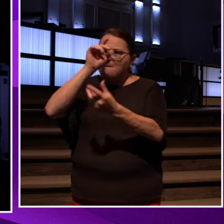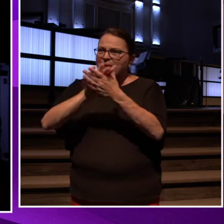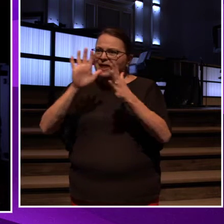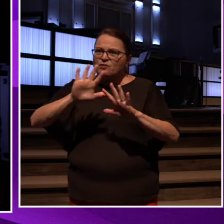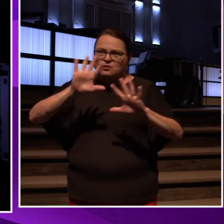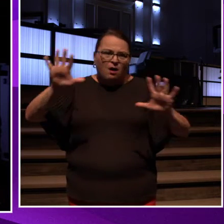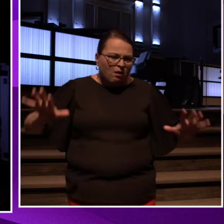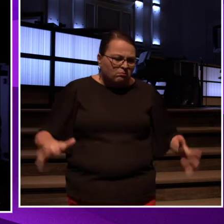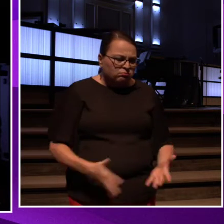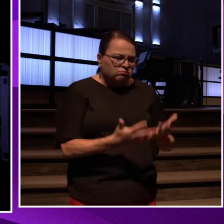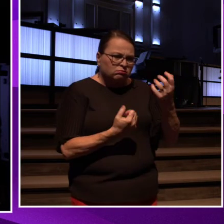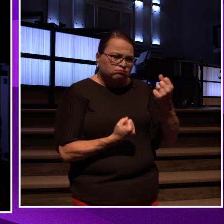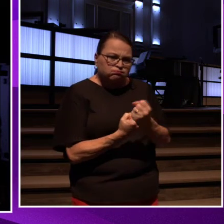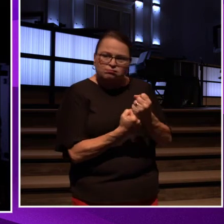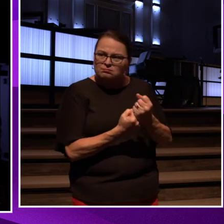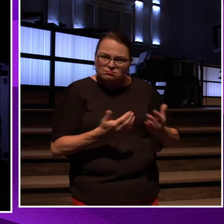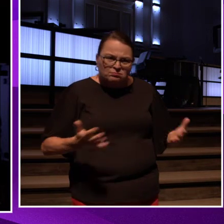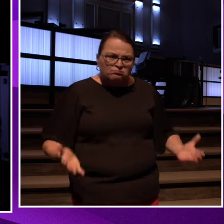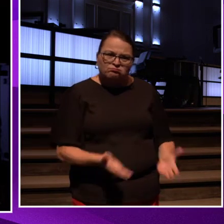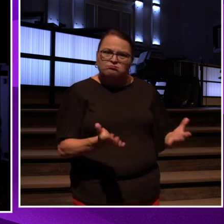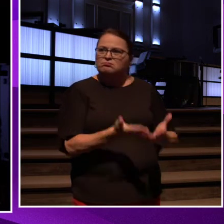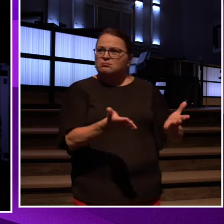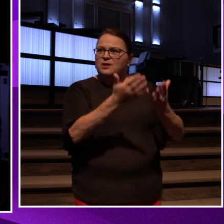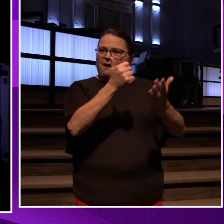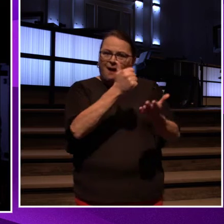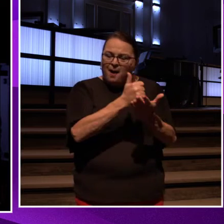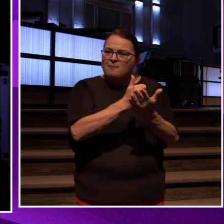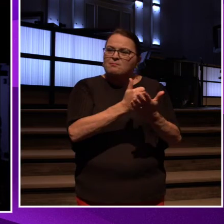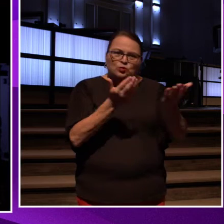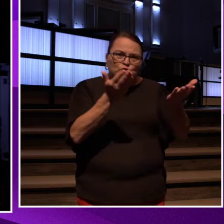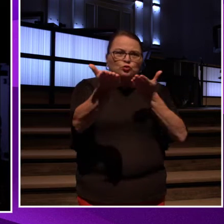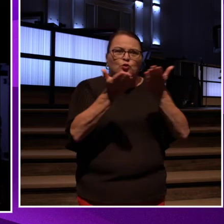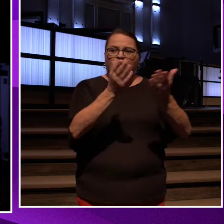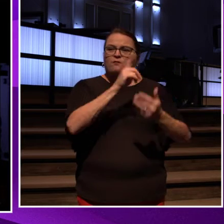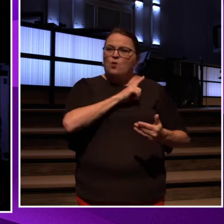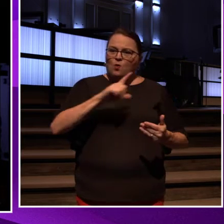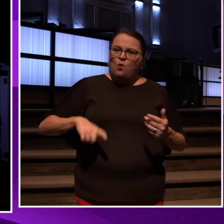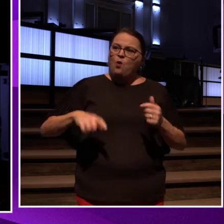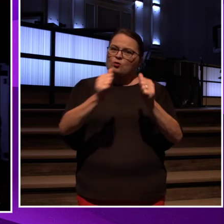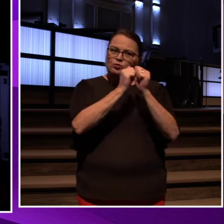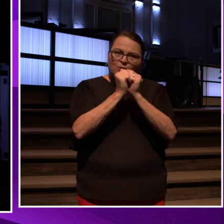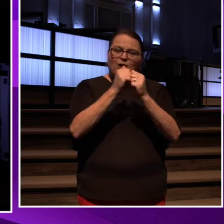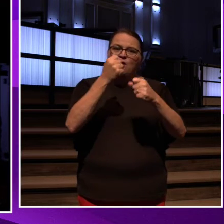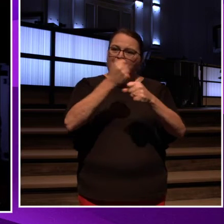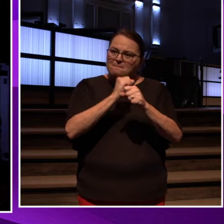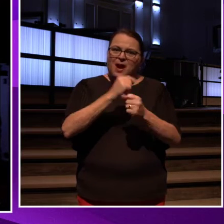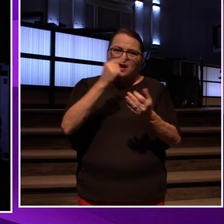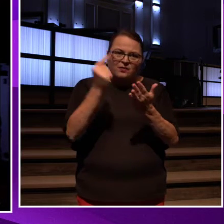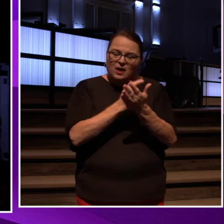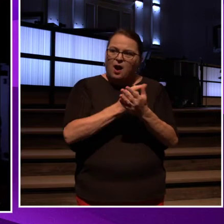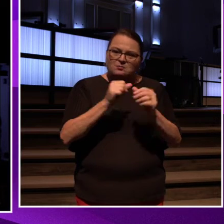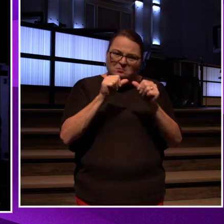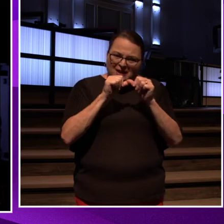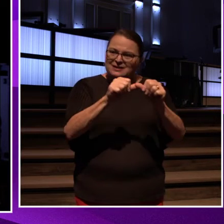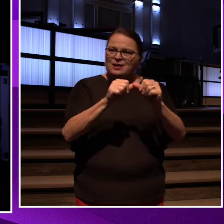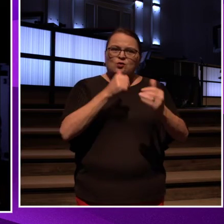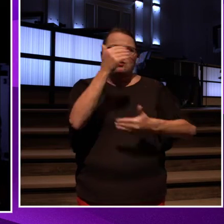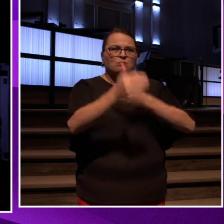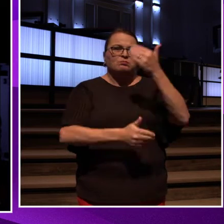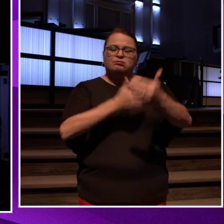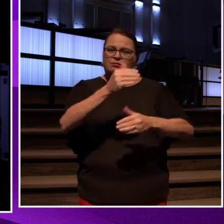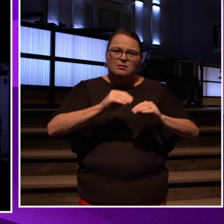do this. Let's pick up the slack. Let's serve the Lord together. Let's make the gospel go forward. They